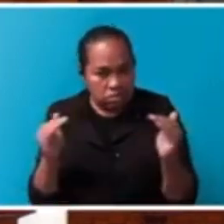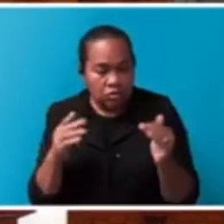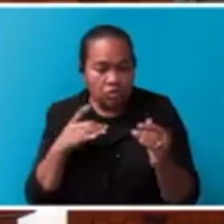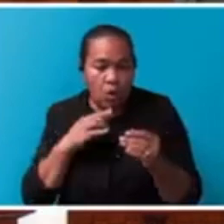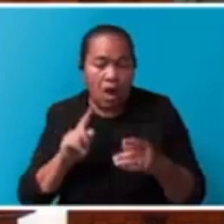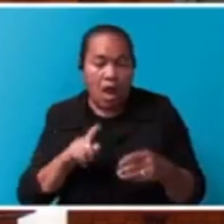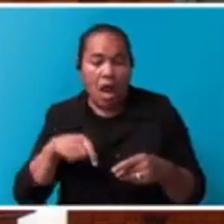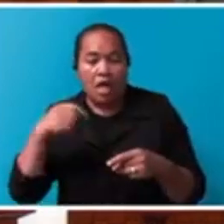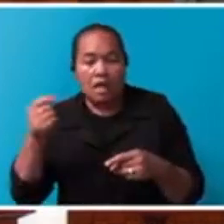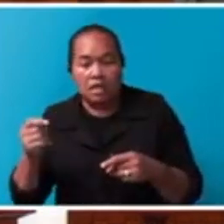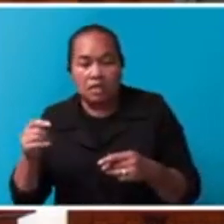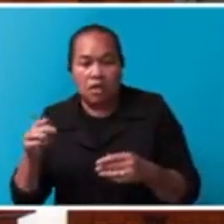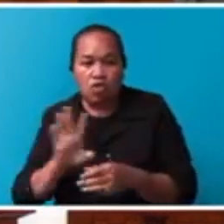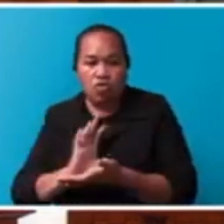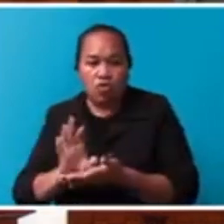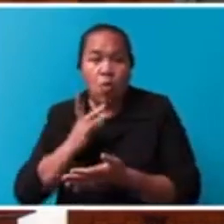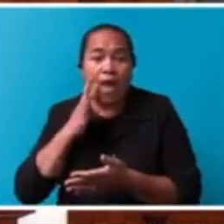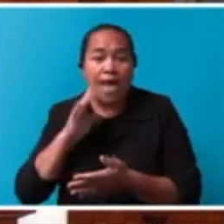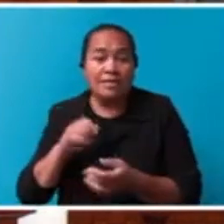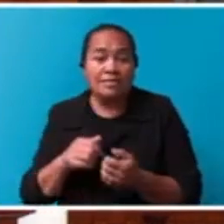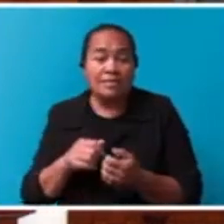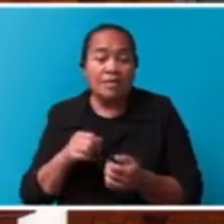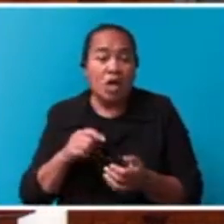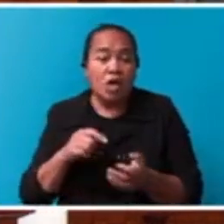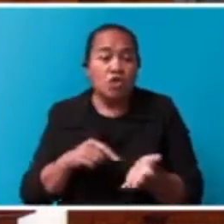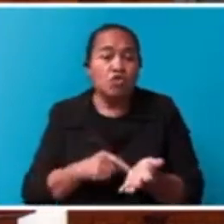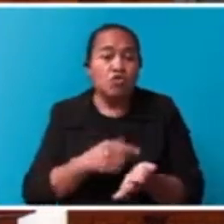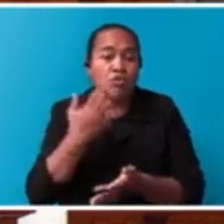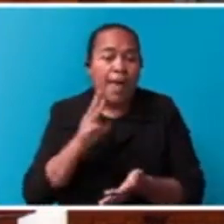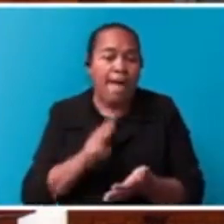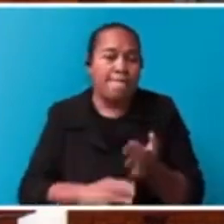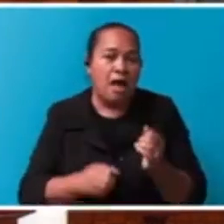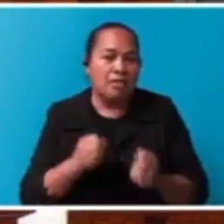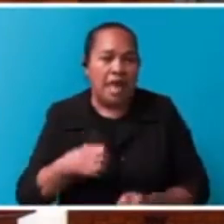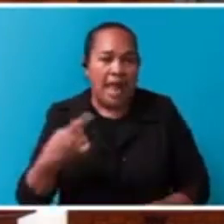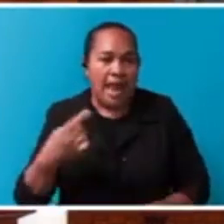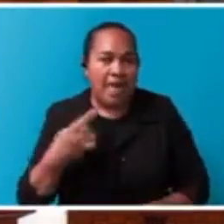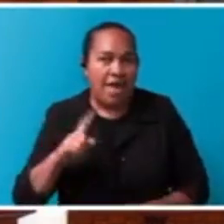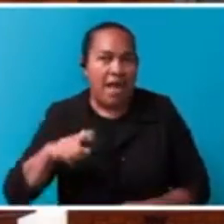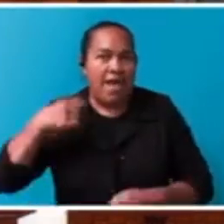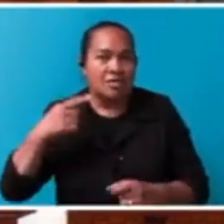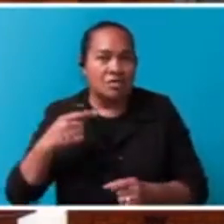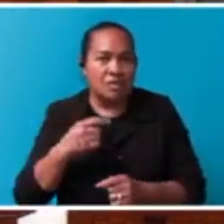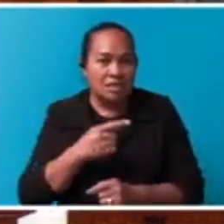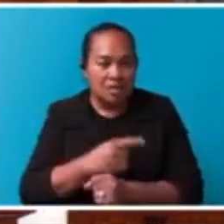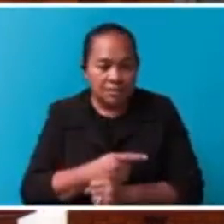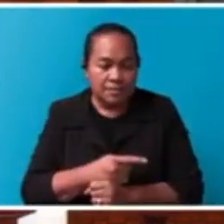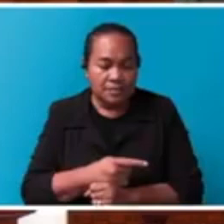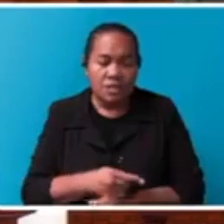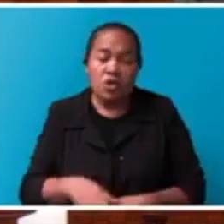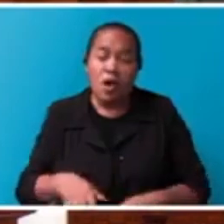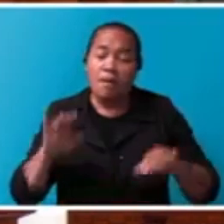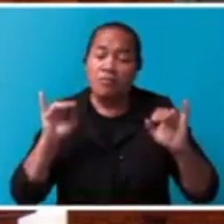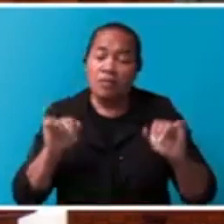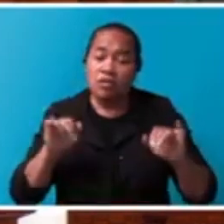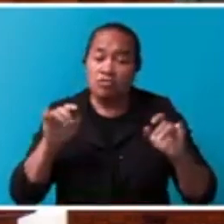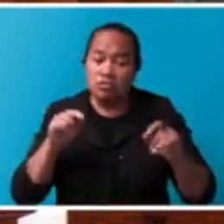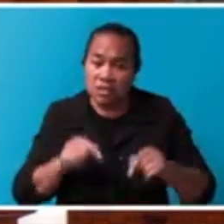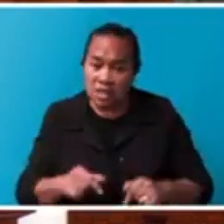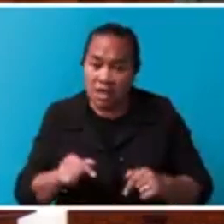consultation scheduled for Tuesday, March the 11th. In regards to the issues raised in this